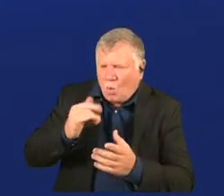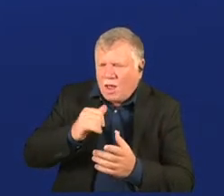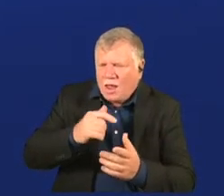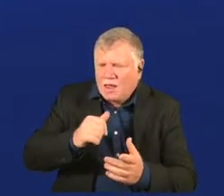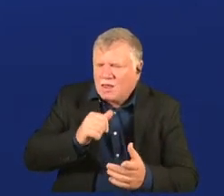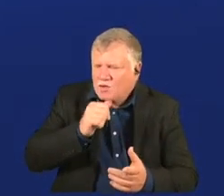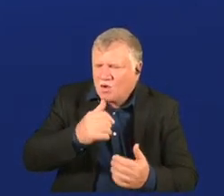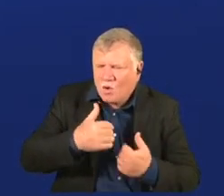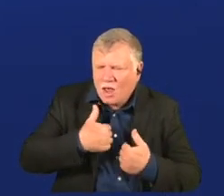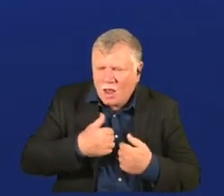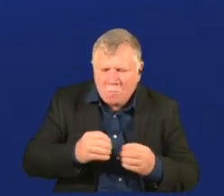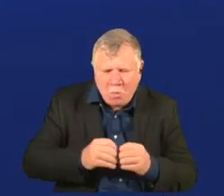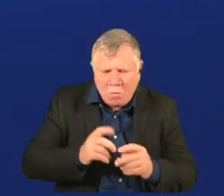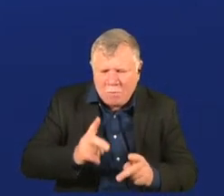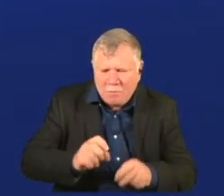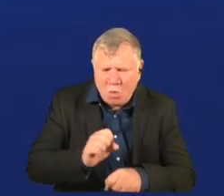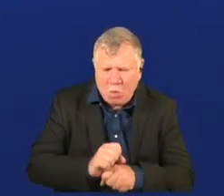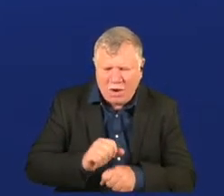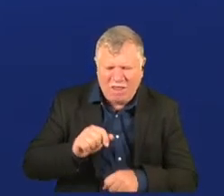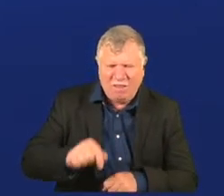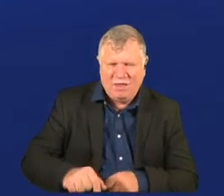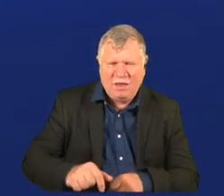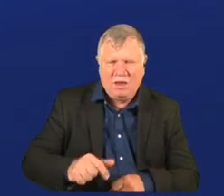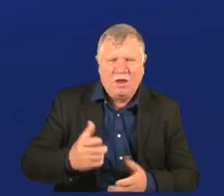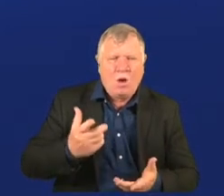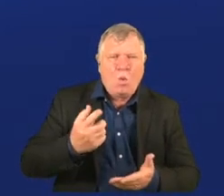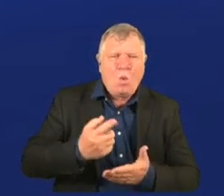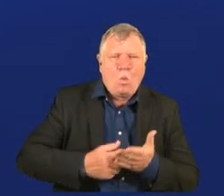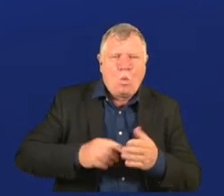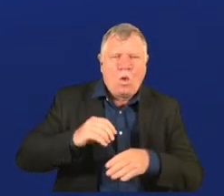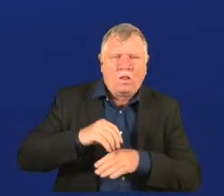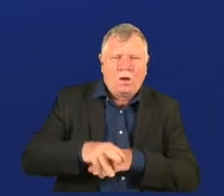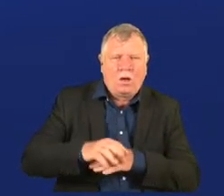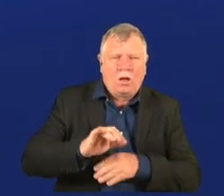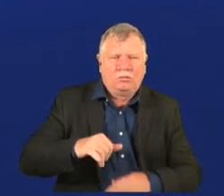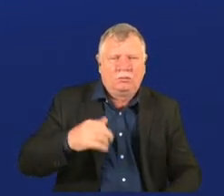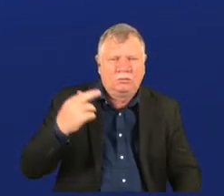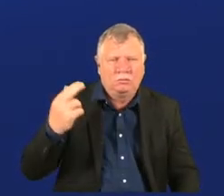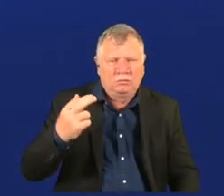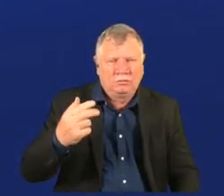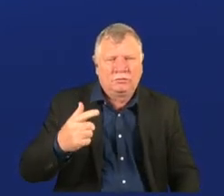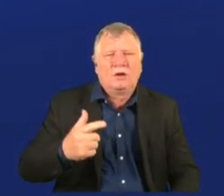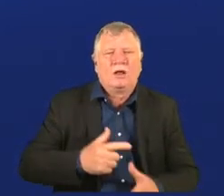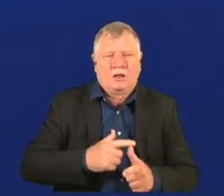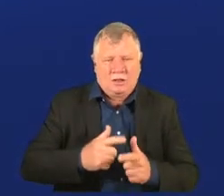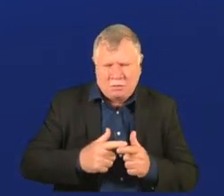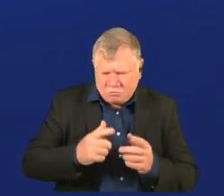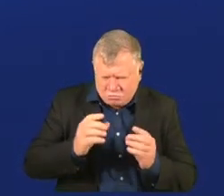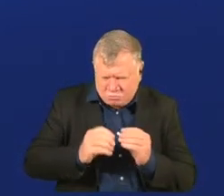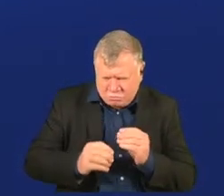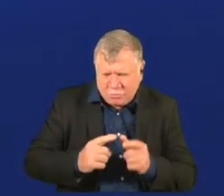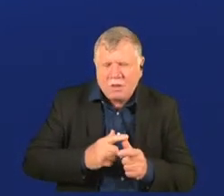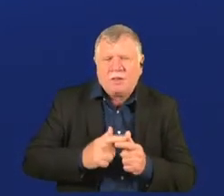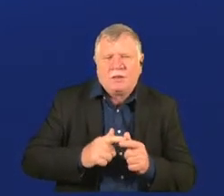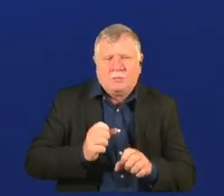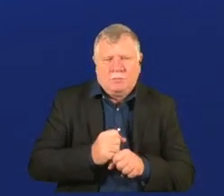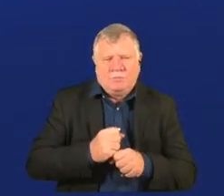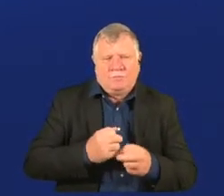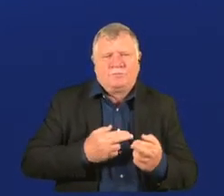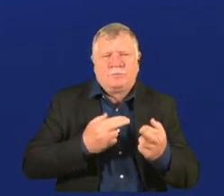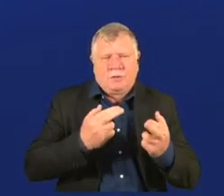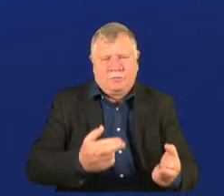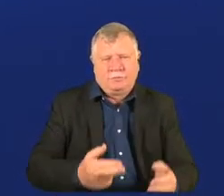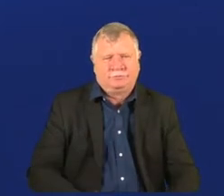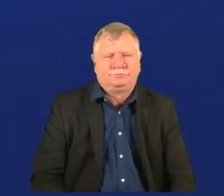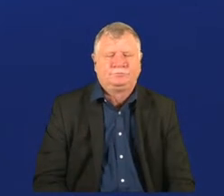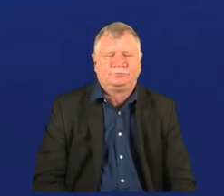not have more workforce? And what are the underlying causes? And then based on that, we formulated recommendations. A couple of key points that I want to